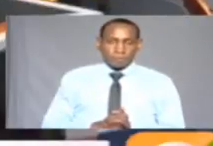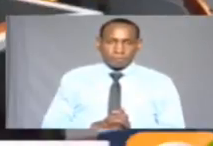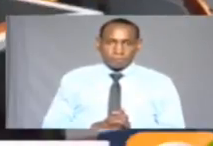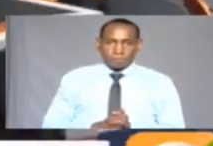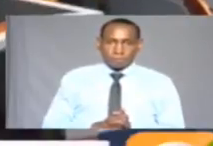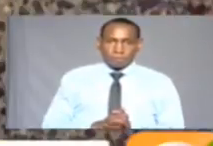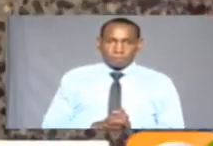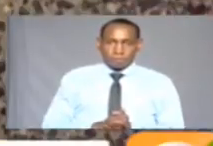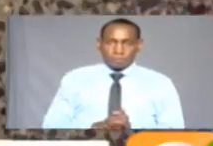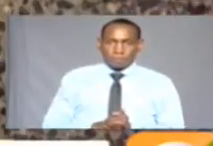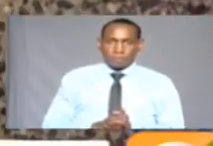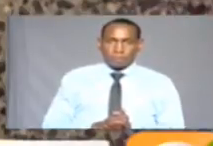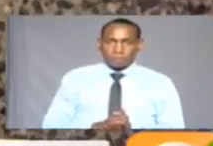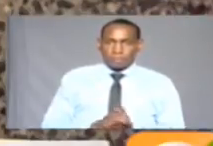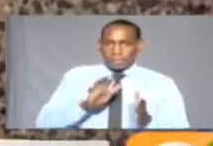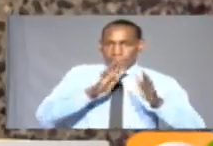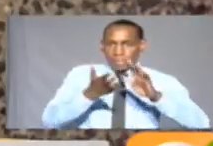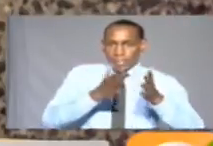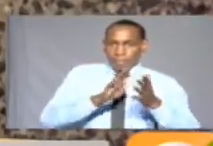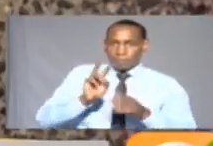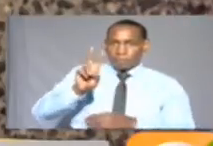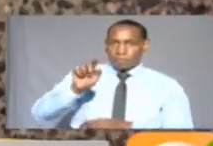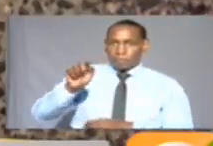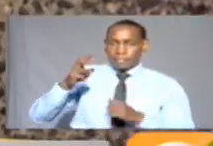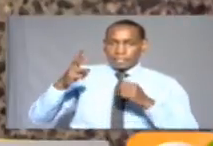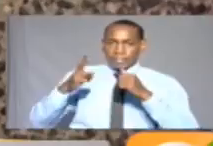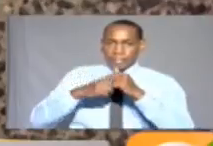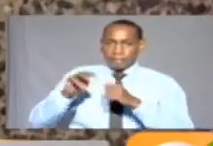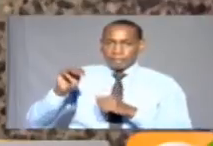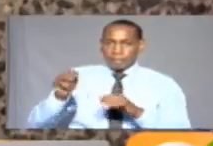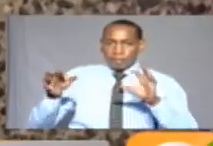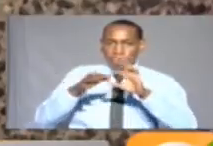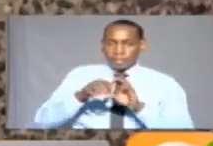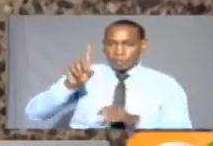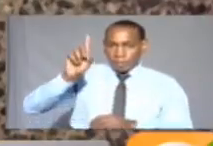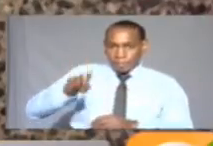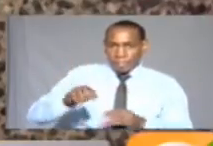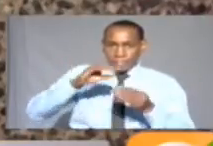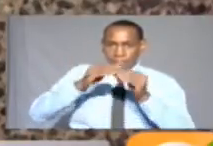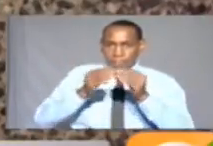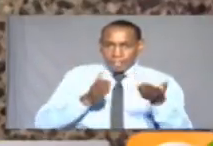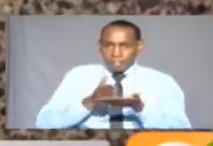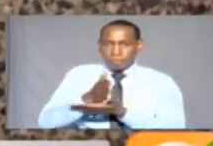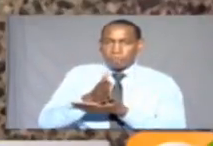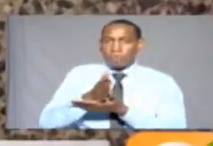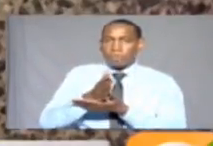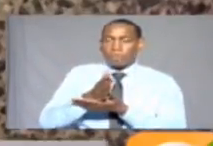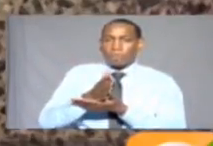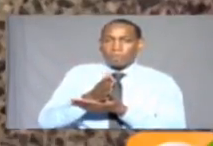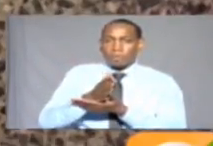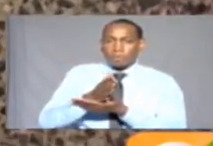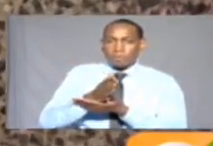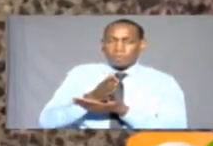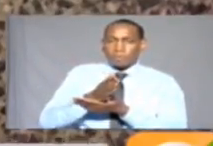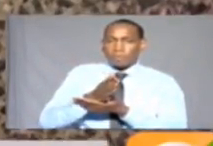Also, about 2.7 million grid connections will need to be made through grid